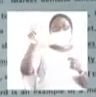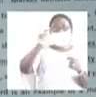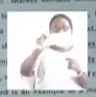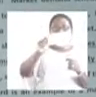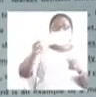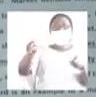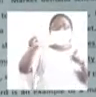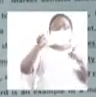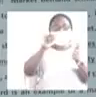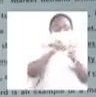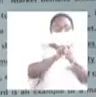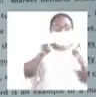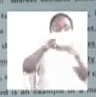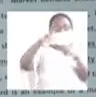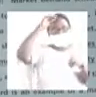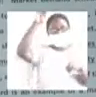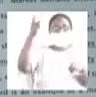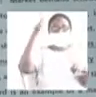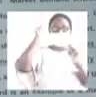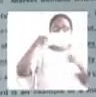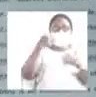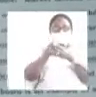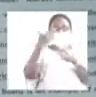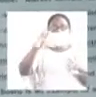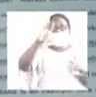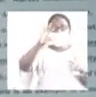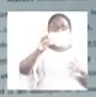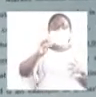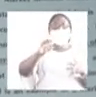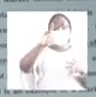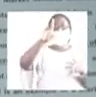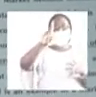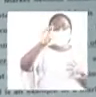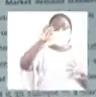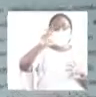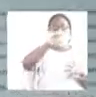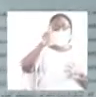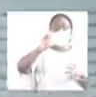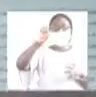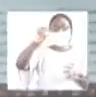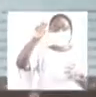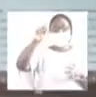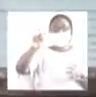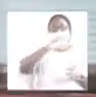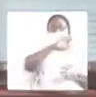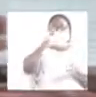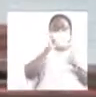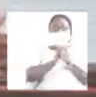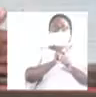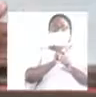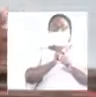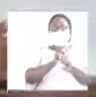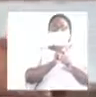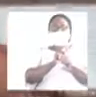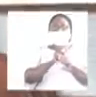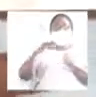which states, like I said before, the higher the price, the lower the quantity demanded. The lower the price, the higher